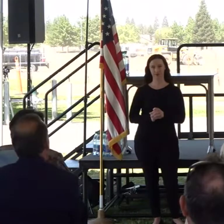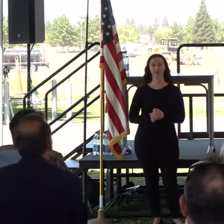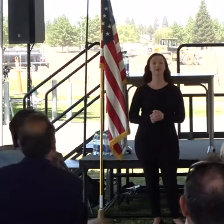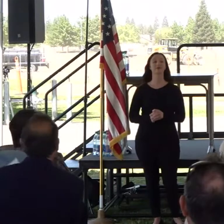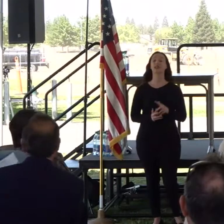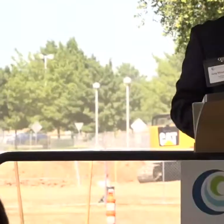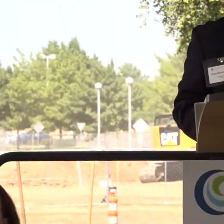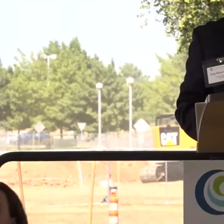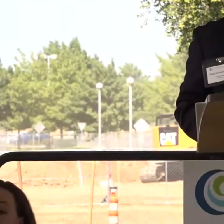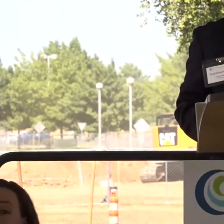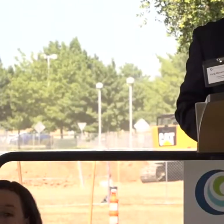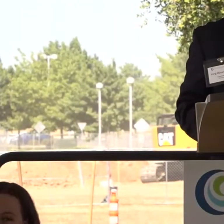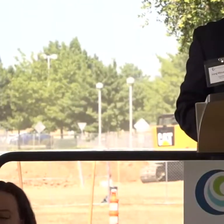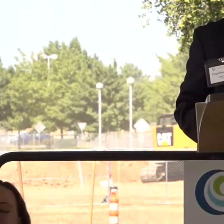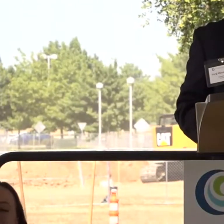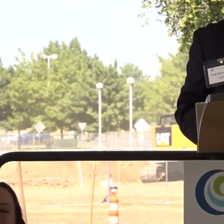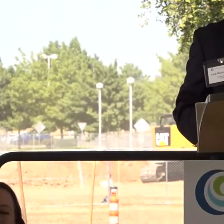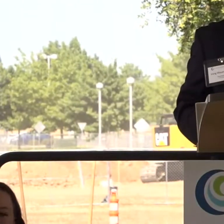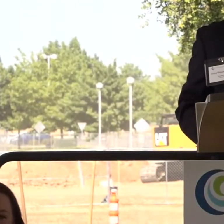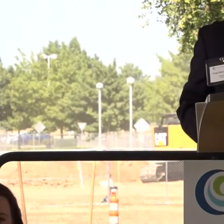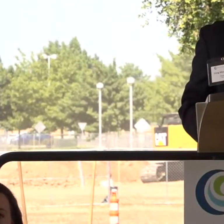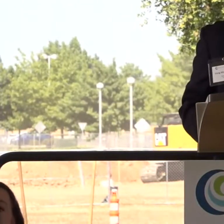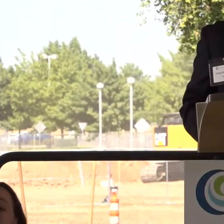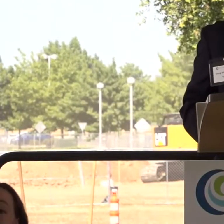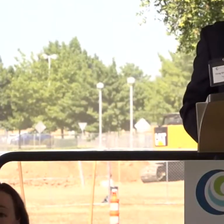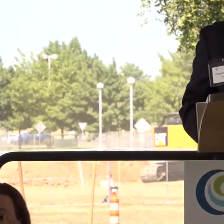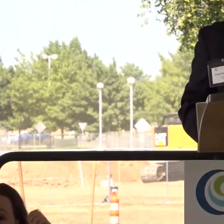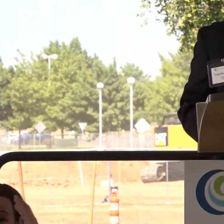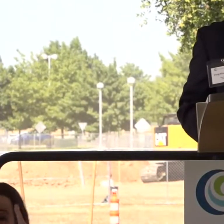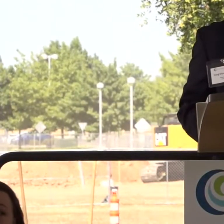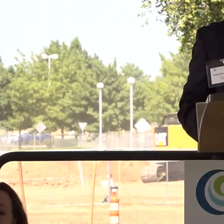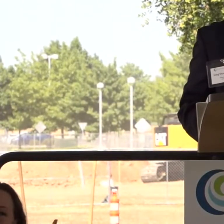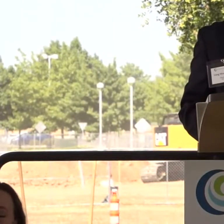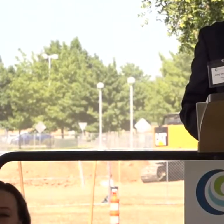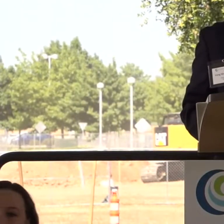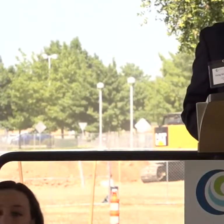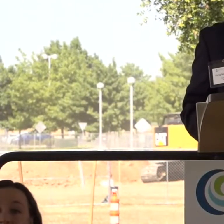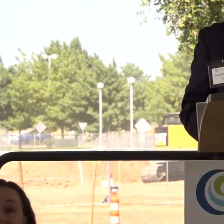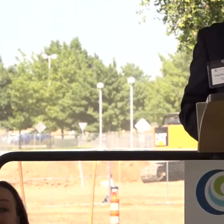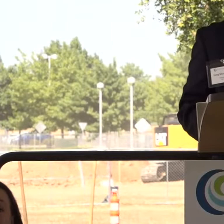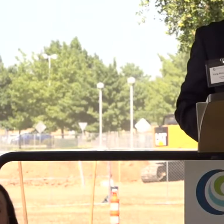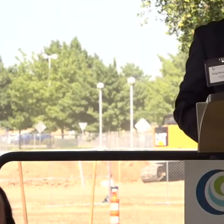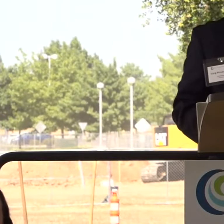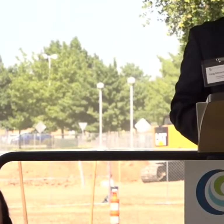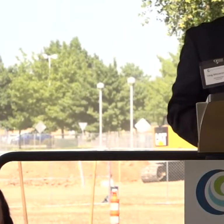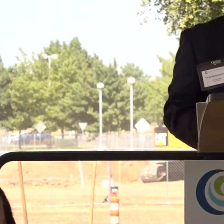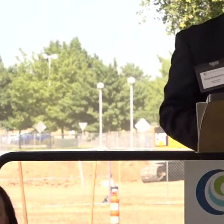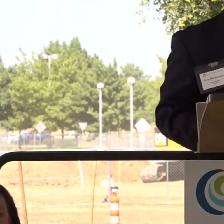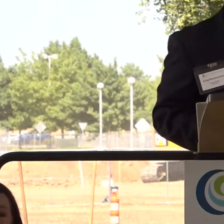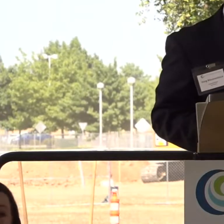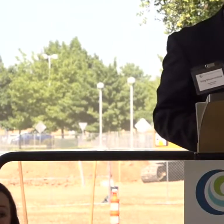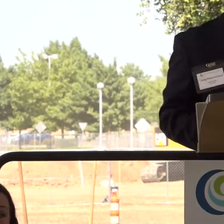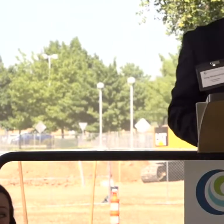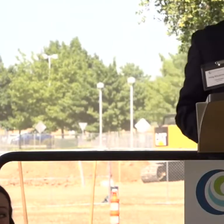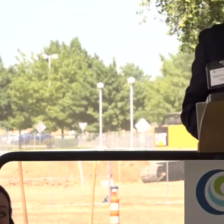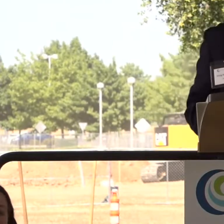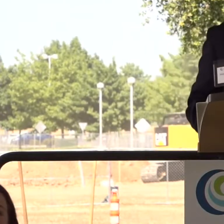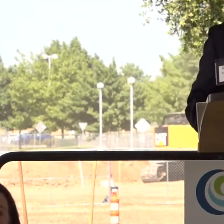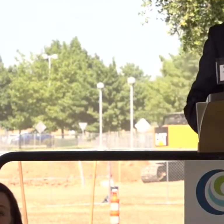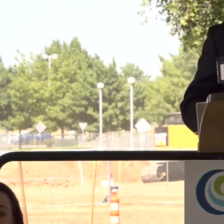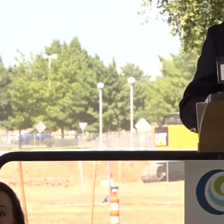I apologize on behalf of the mayor for not being here, and he has our proclamation. And